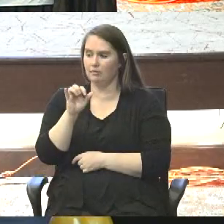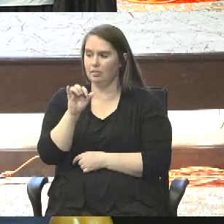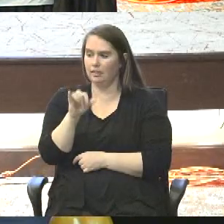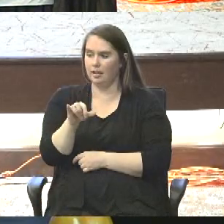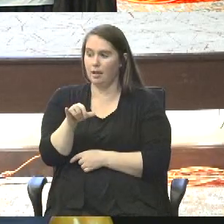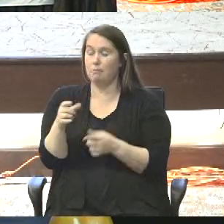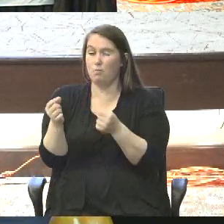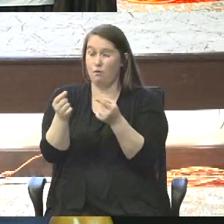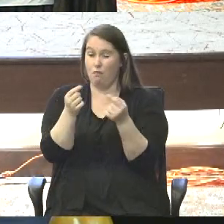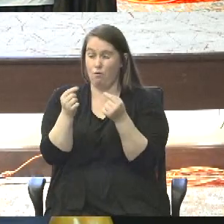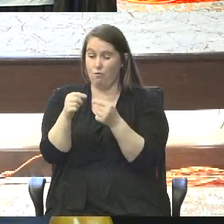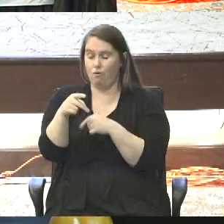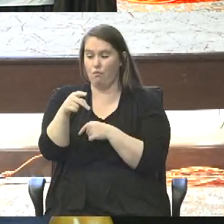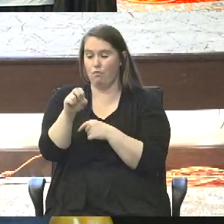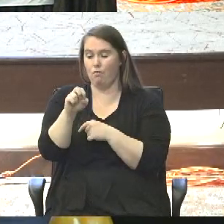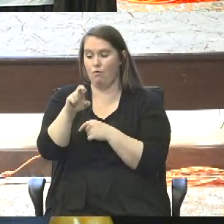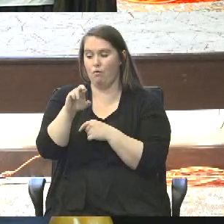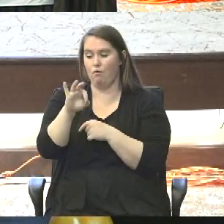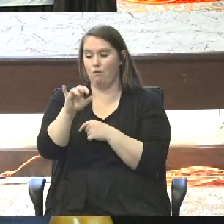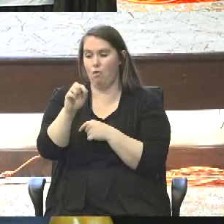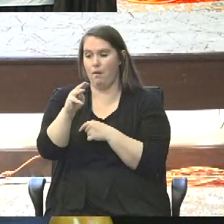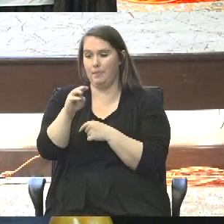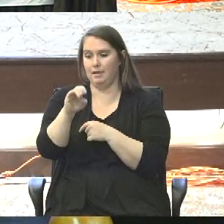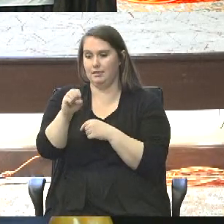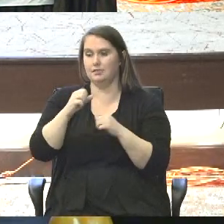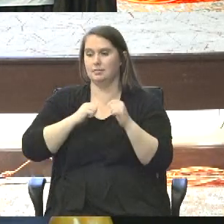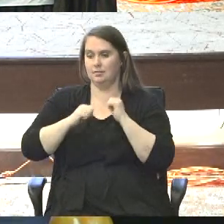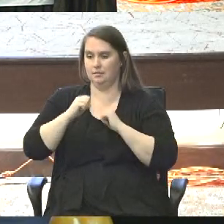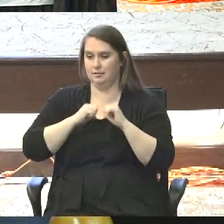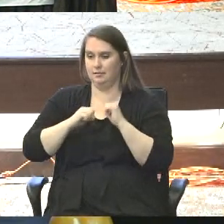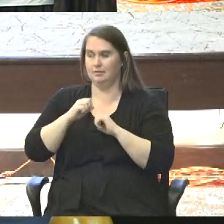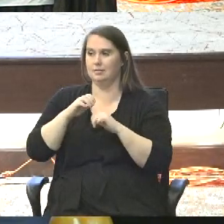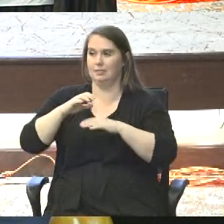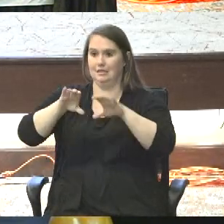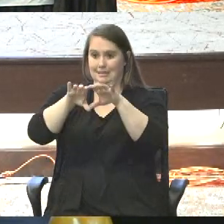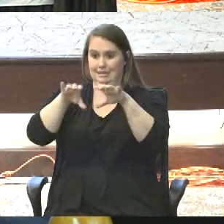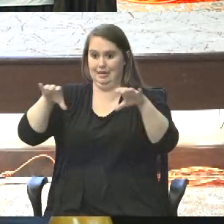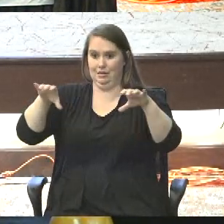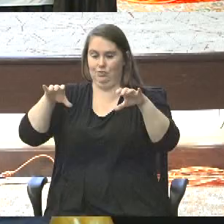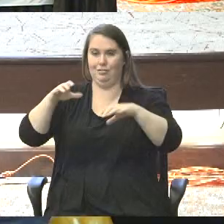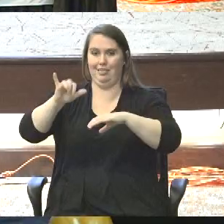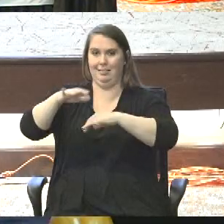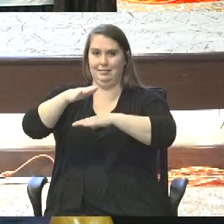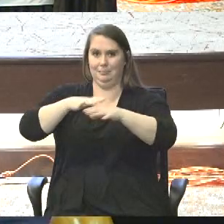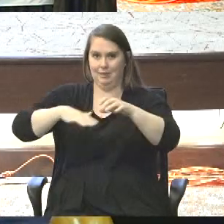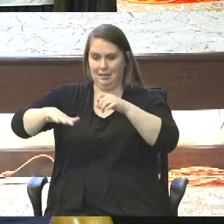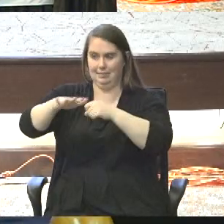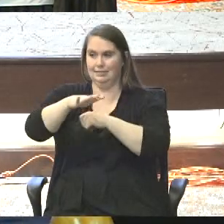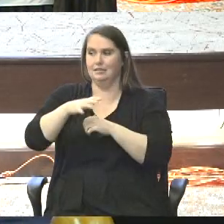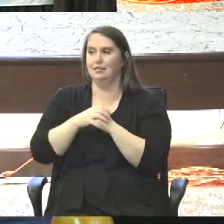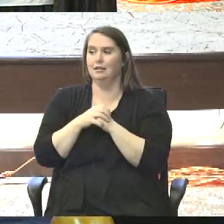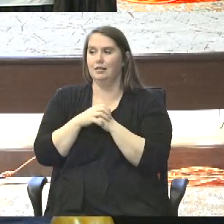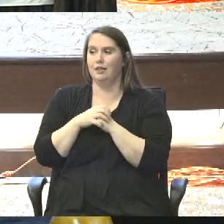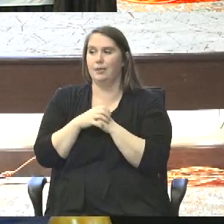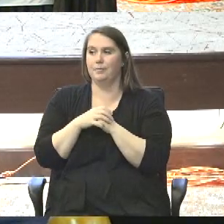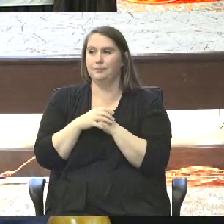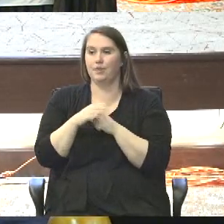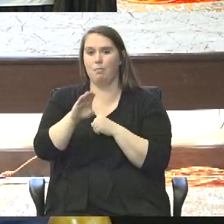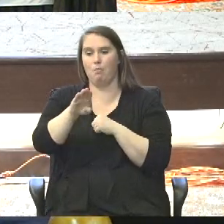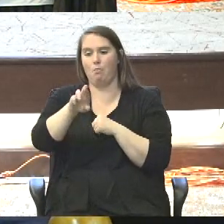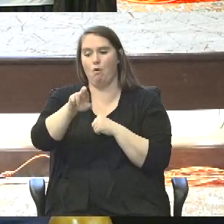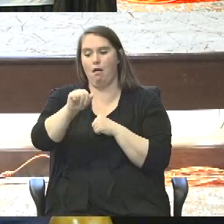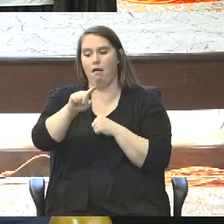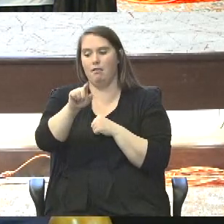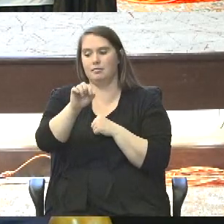space there, Alice and I were at the kind of the Cinco de Mayo. We saw Little Joe at Brazos Nights.